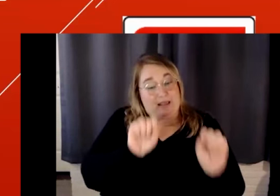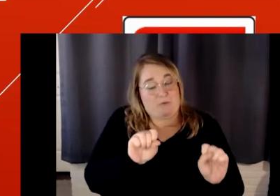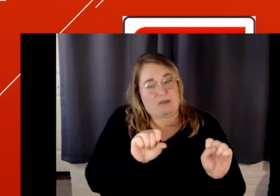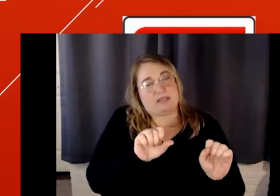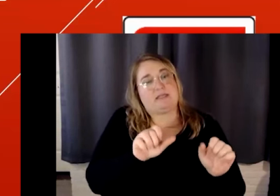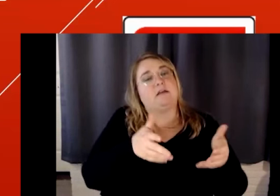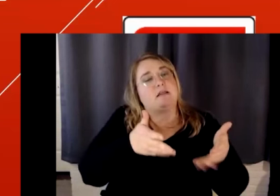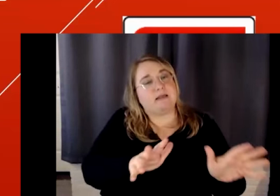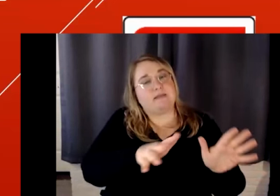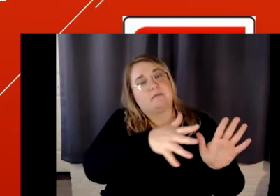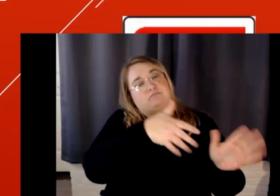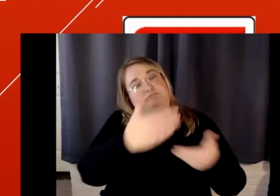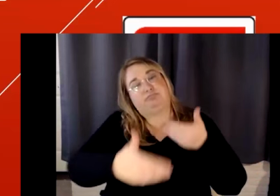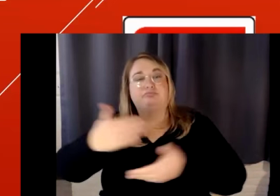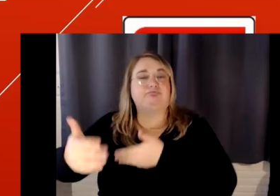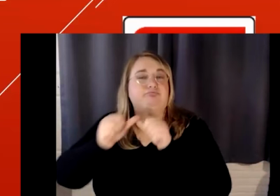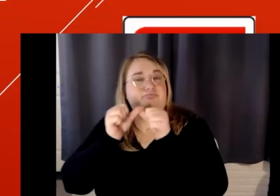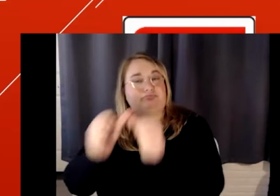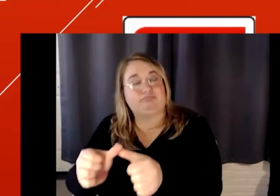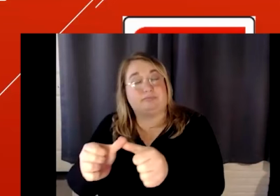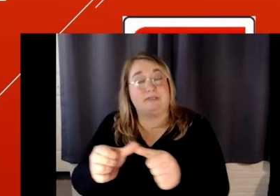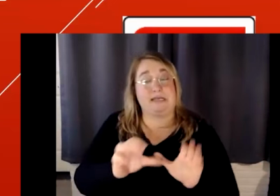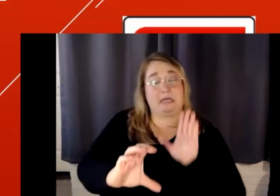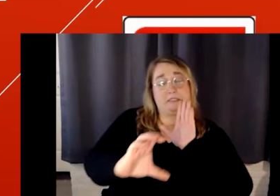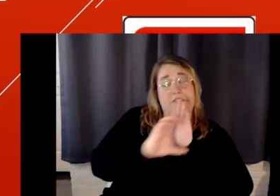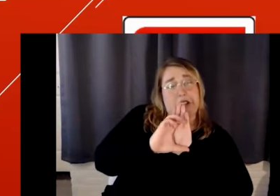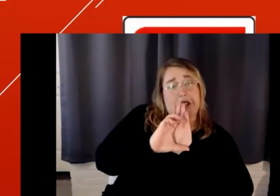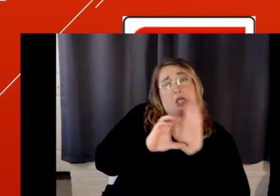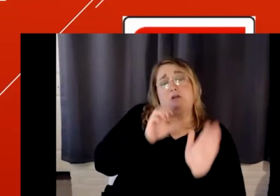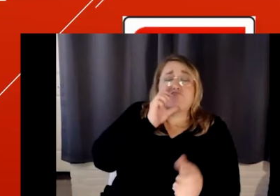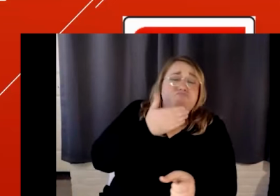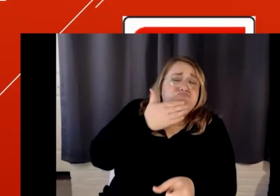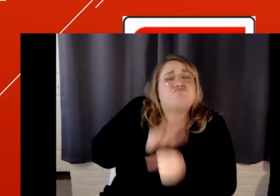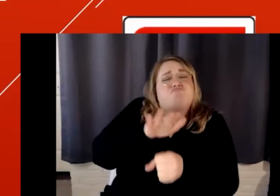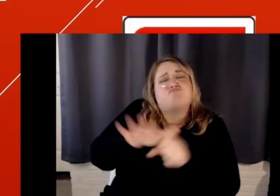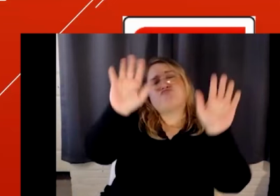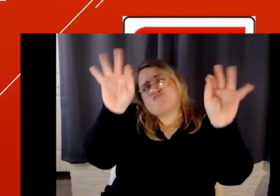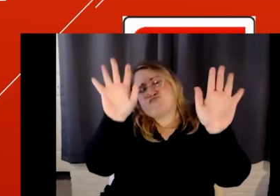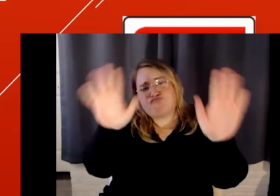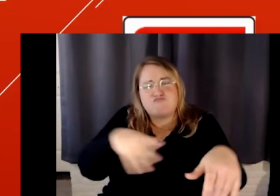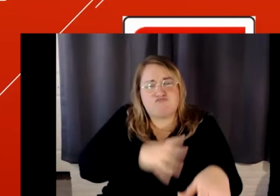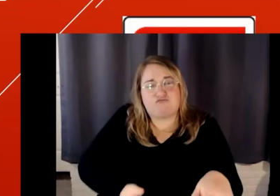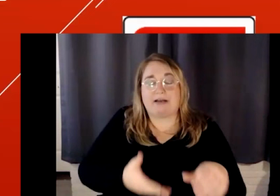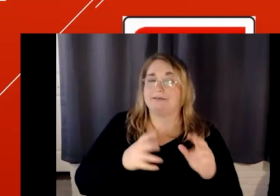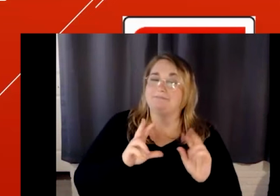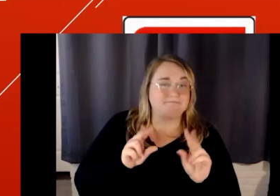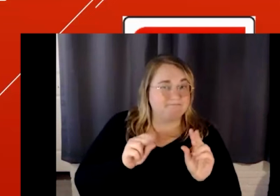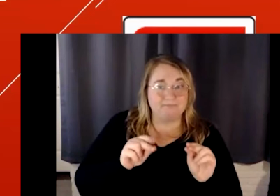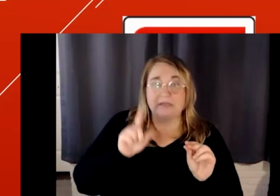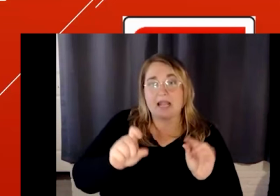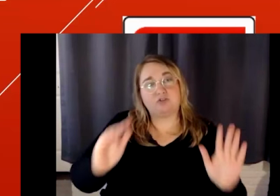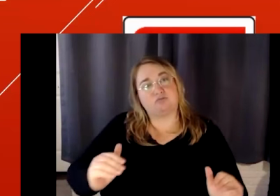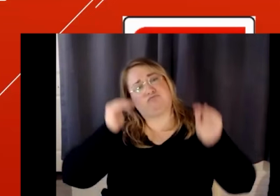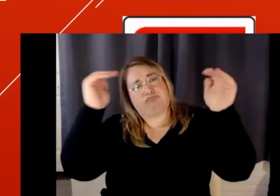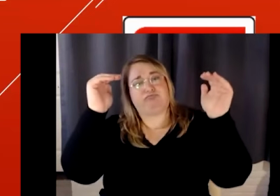get a C and say that's okay. They had to maintain a very high level all the way through.